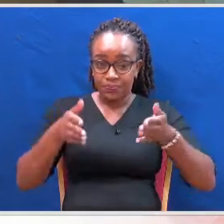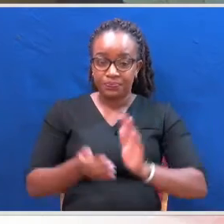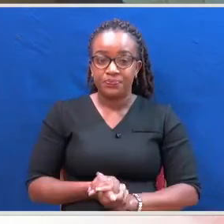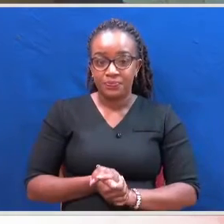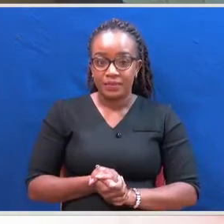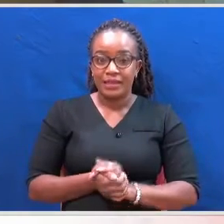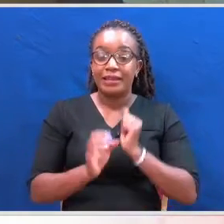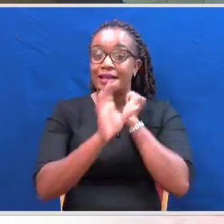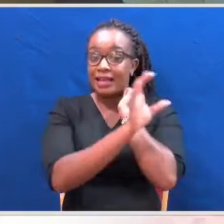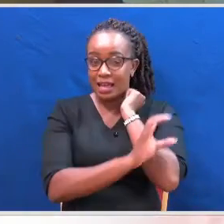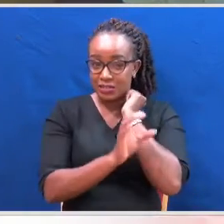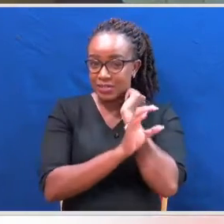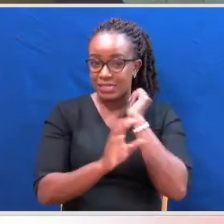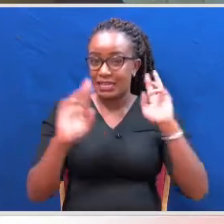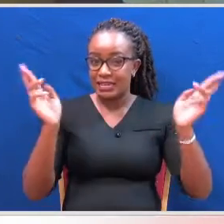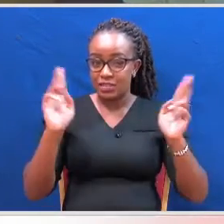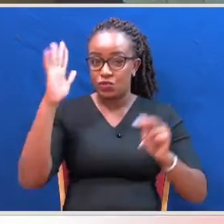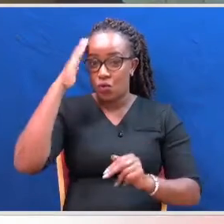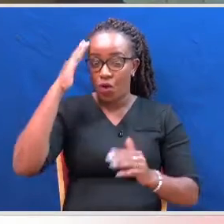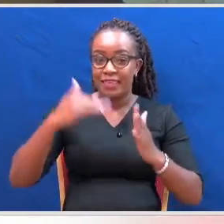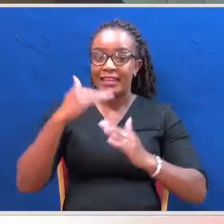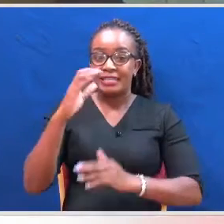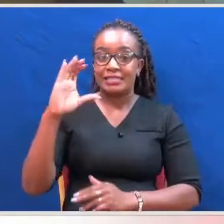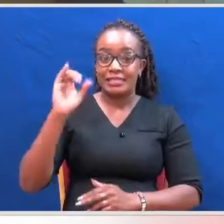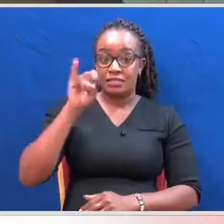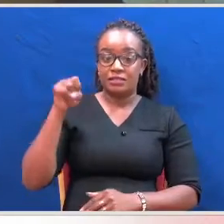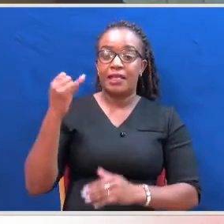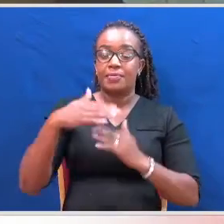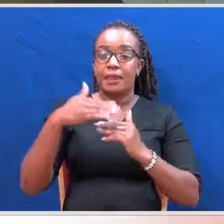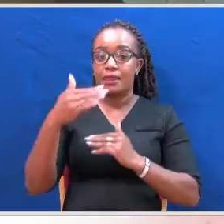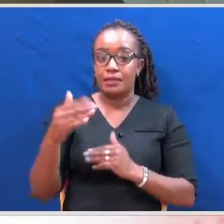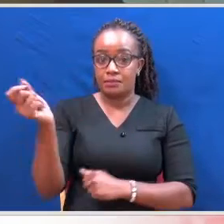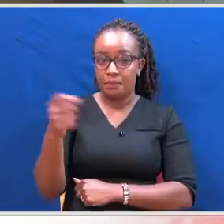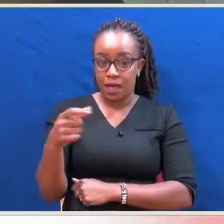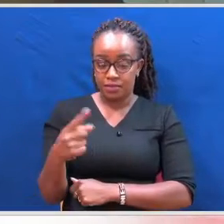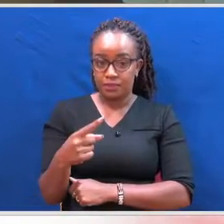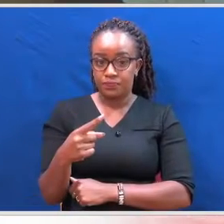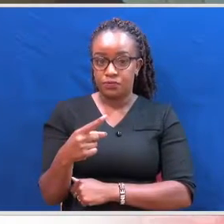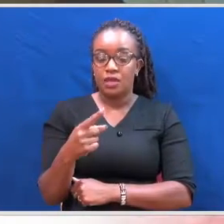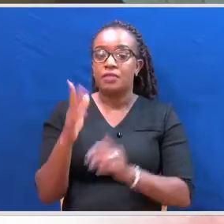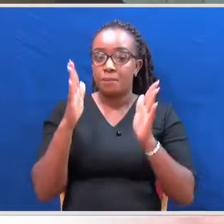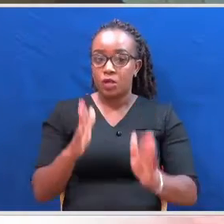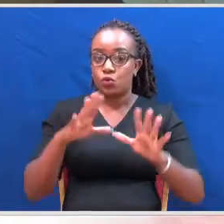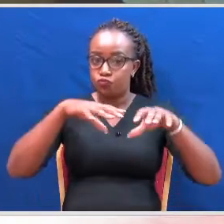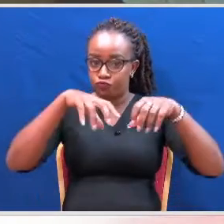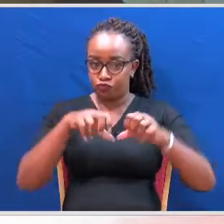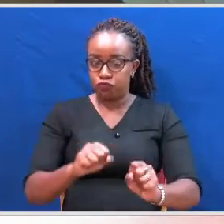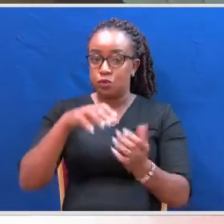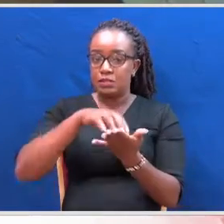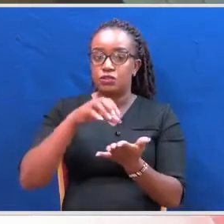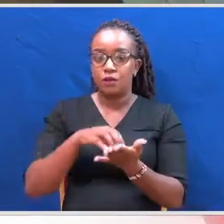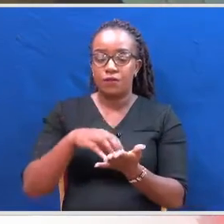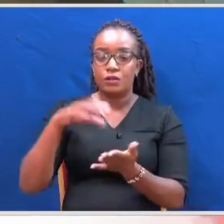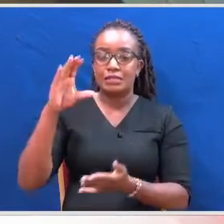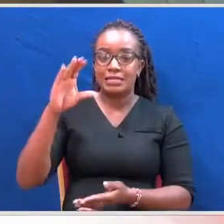yet to know its next Chief Justice in the coming months. The race to succeed former Chief Justice David Kenani Maraga has continued